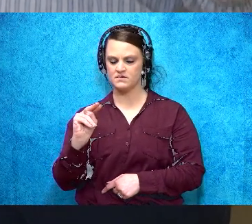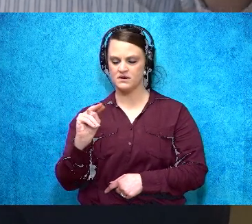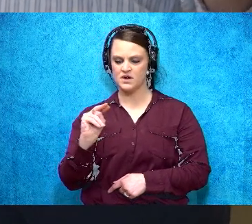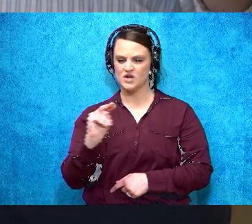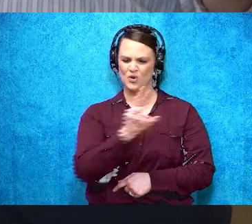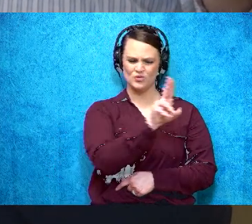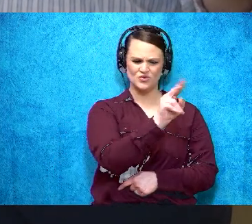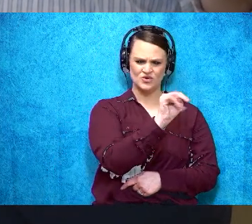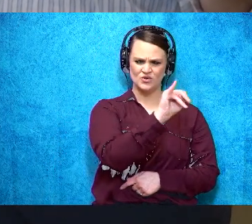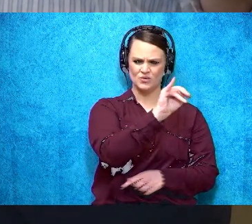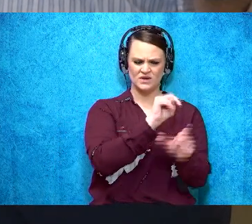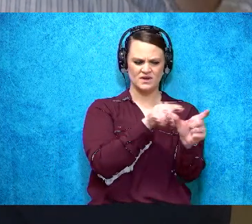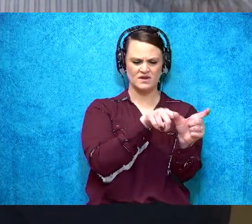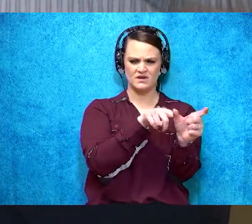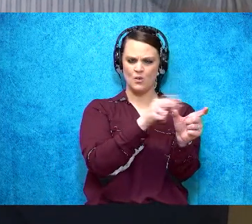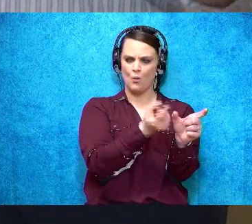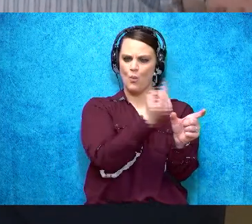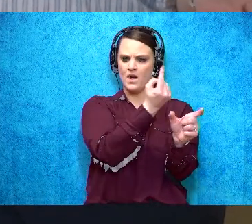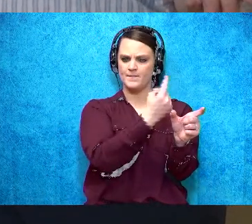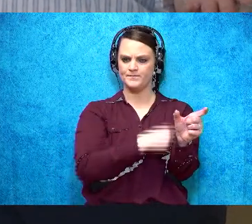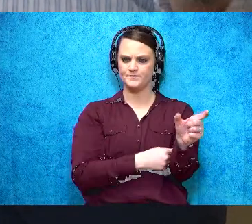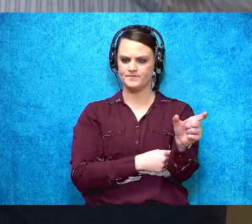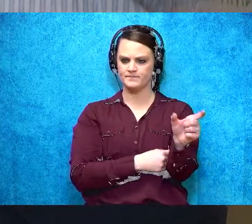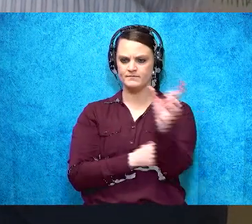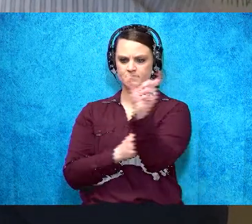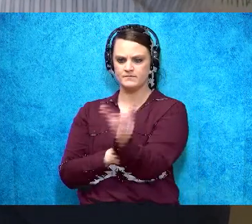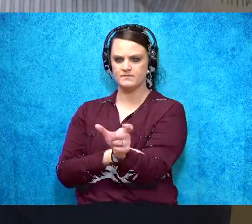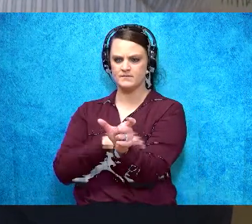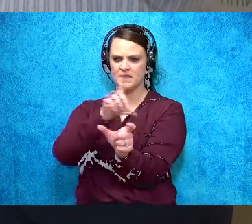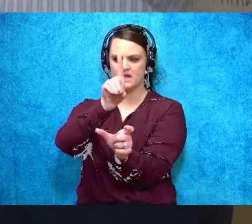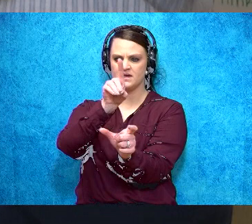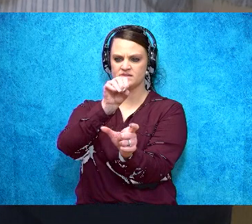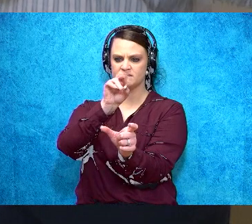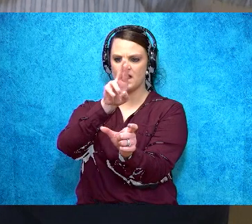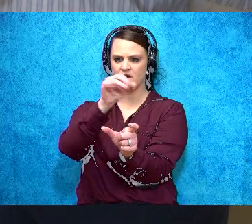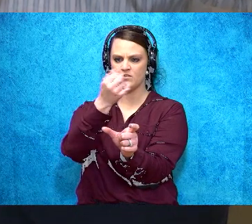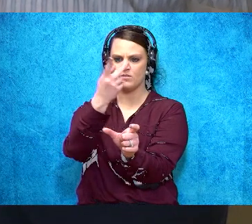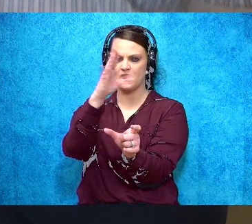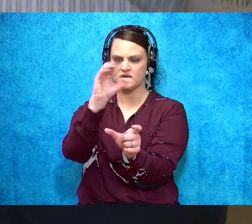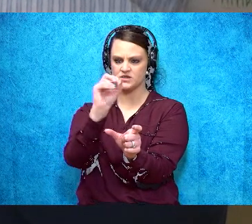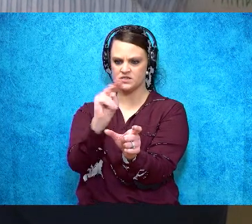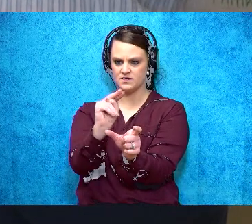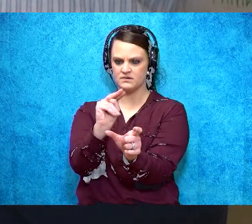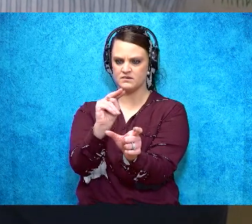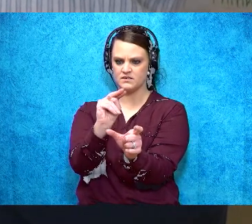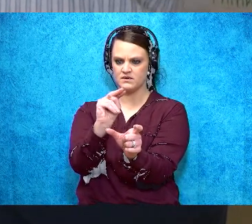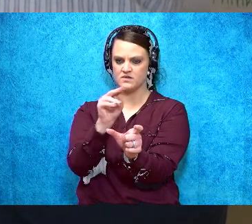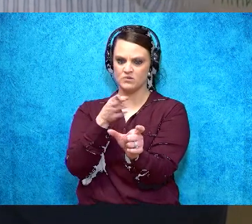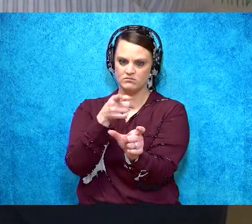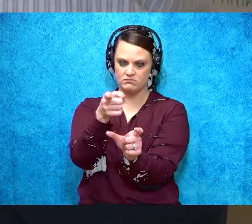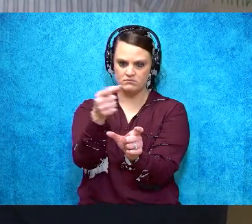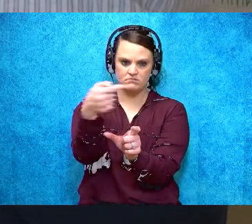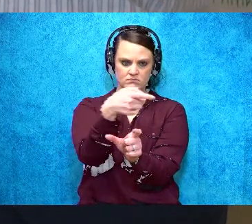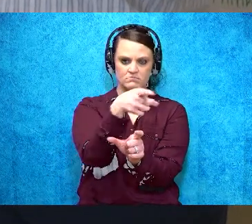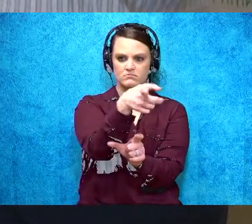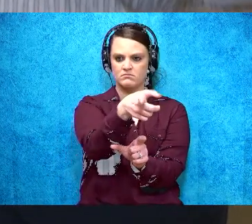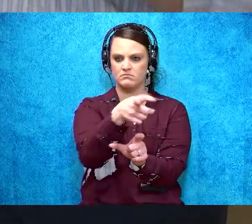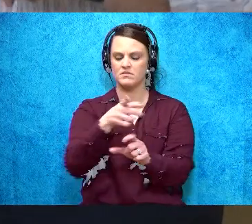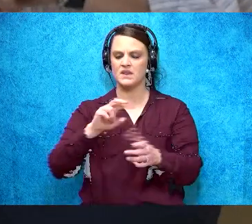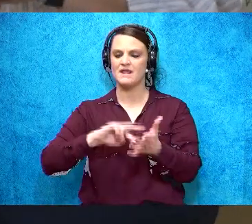Direction. What does direction mean? Somebody can give you directions or you can move in a direction. So one